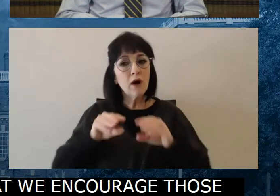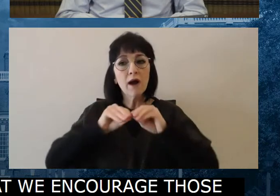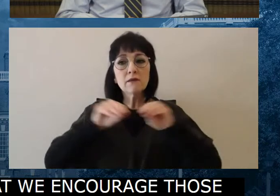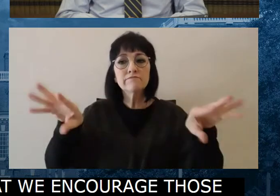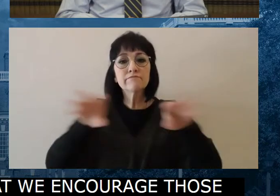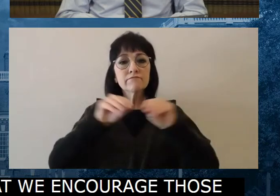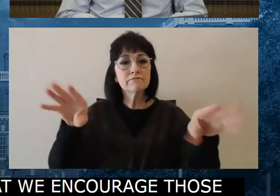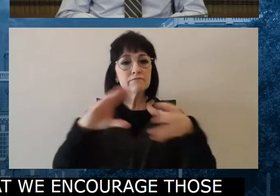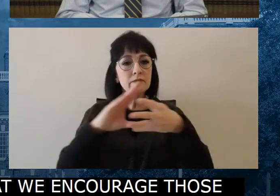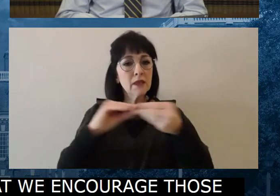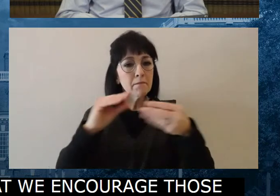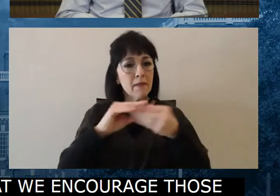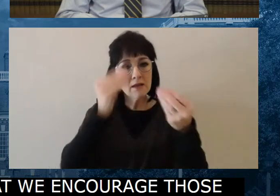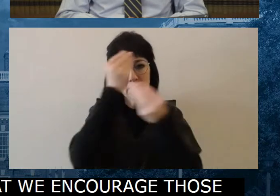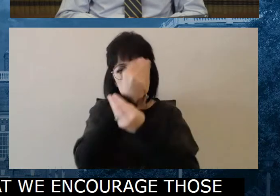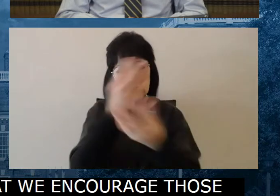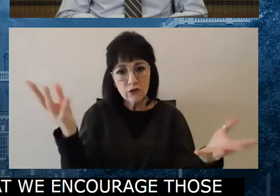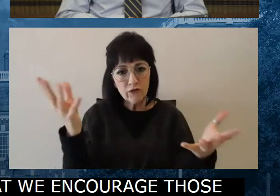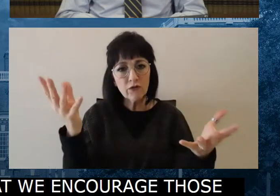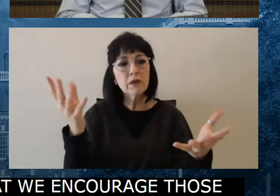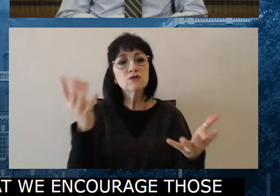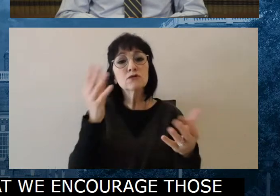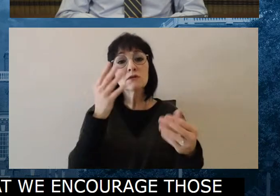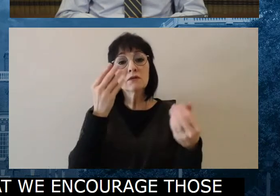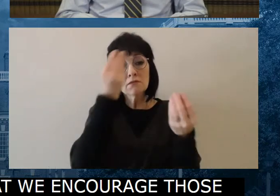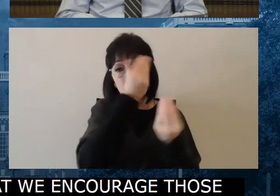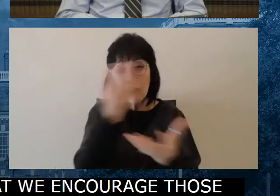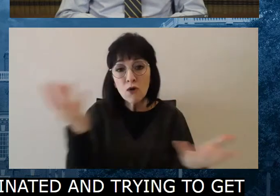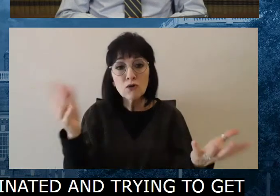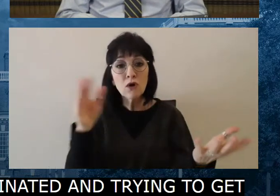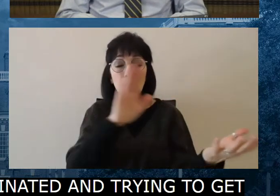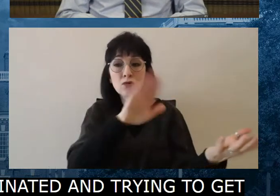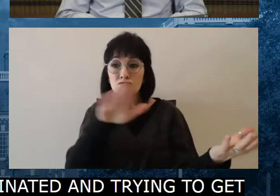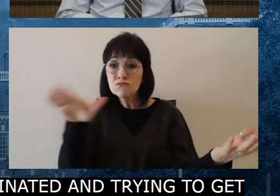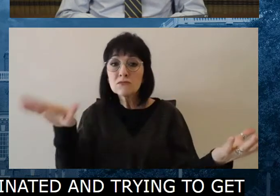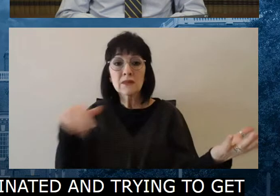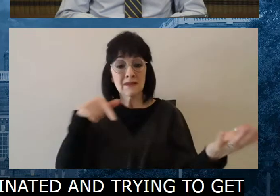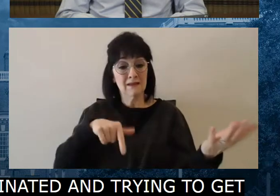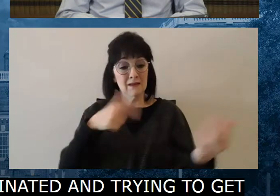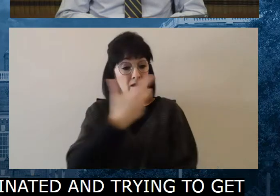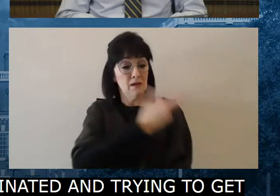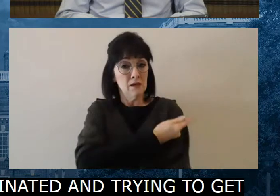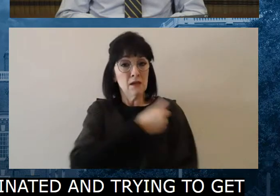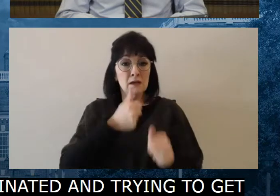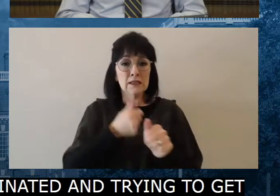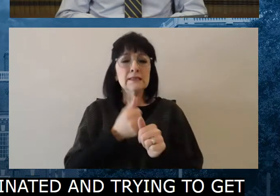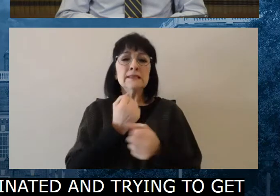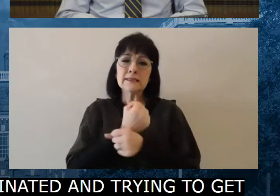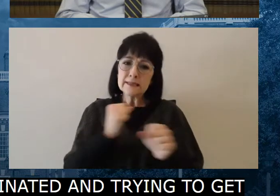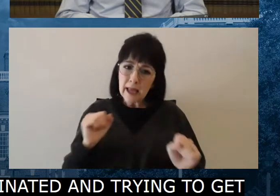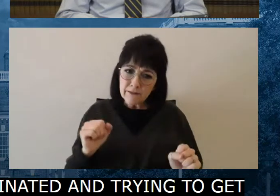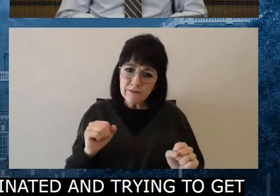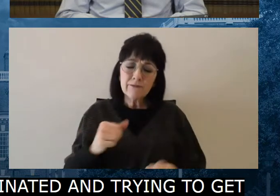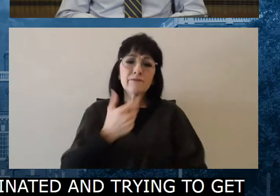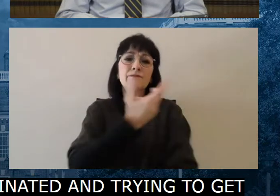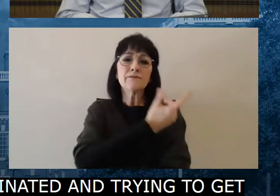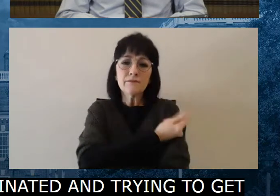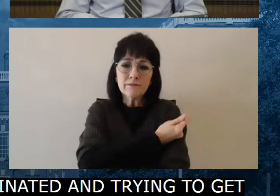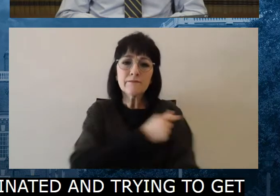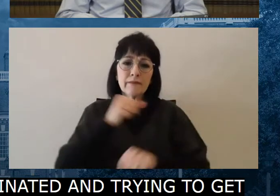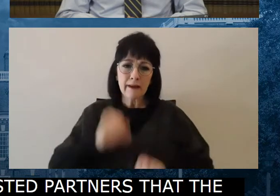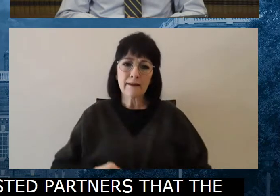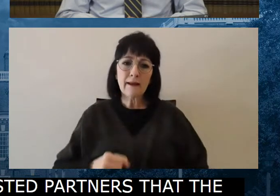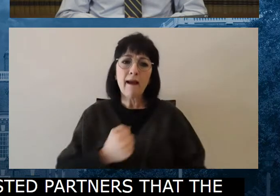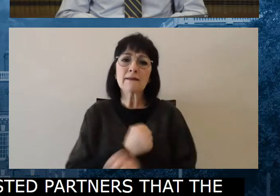the vaccines are safe and they're life-saving. So moving on to the next slide, you can see the rate of